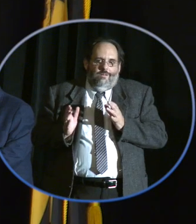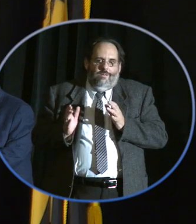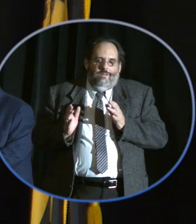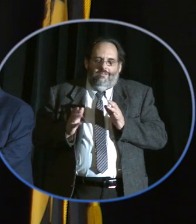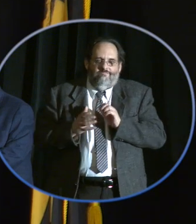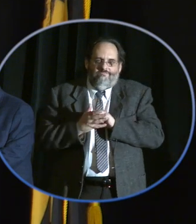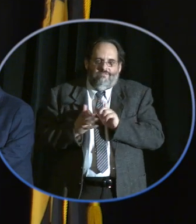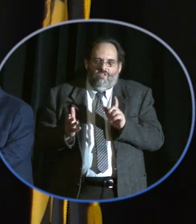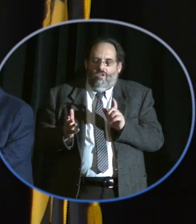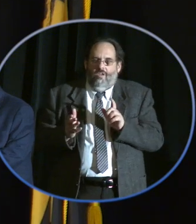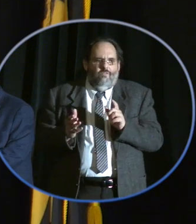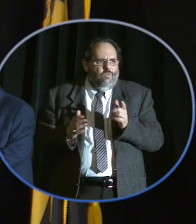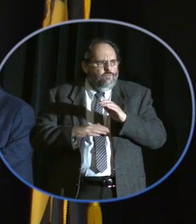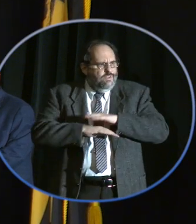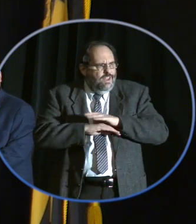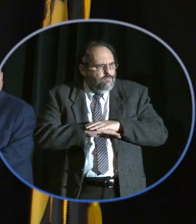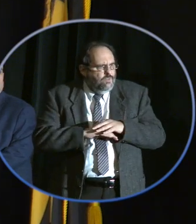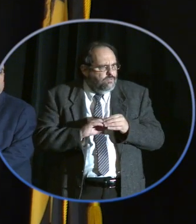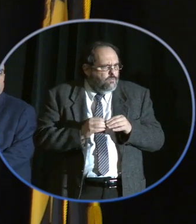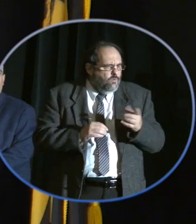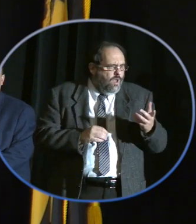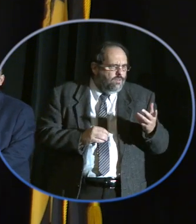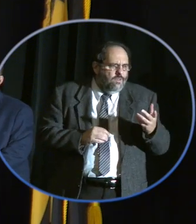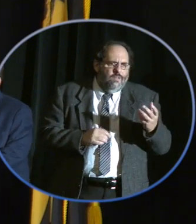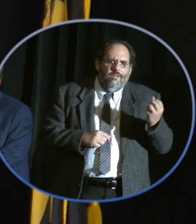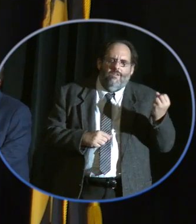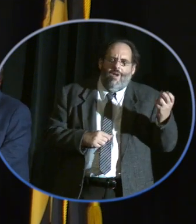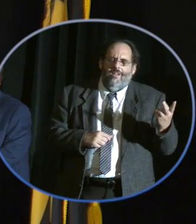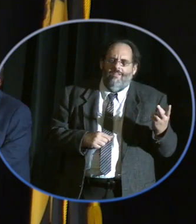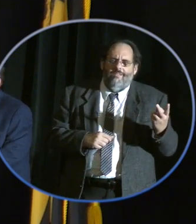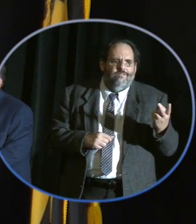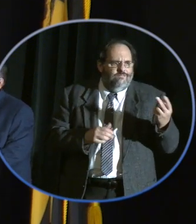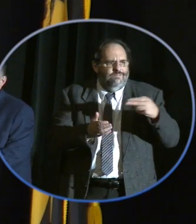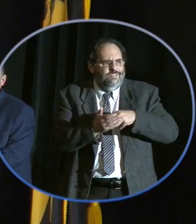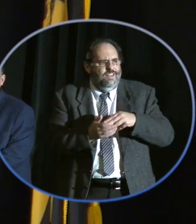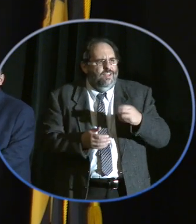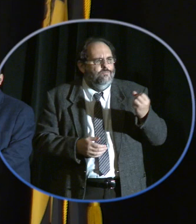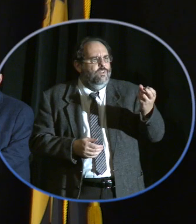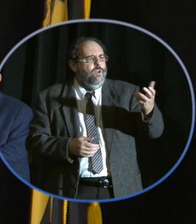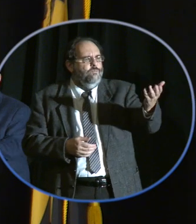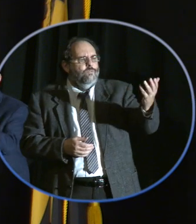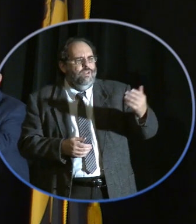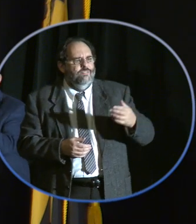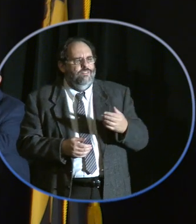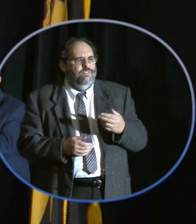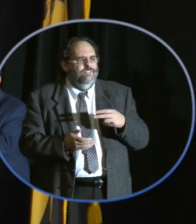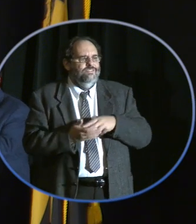for table, what's that table, what? Stand up table 12.